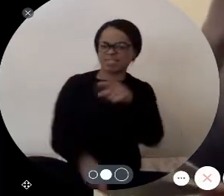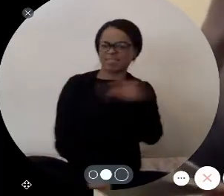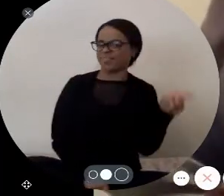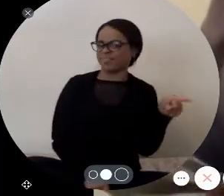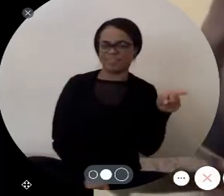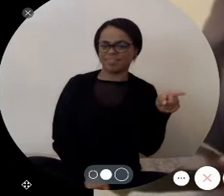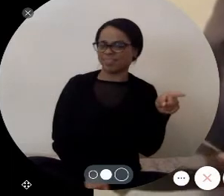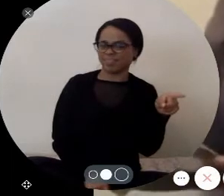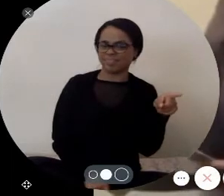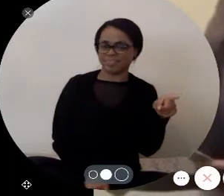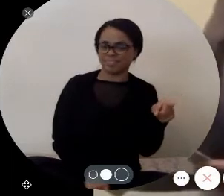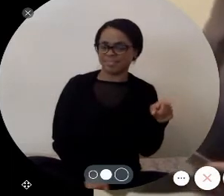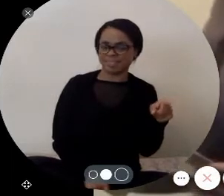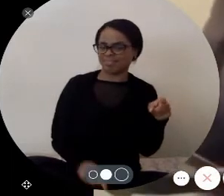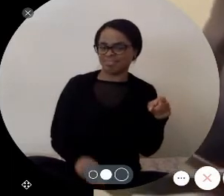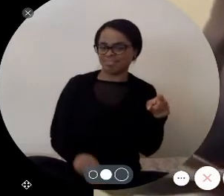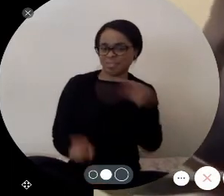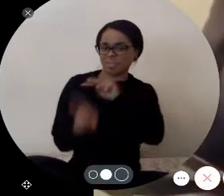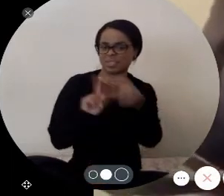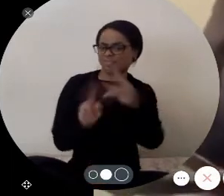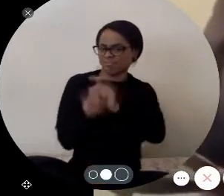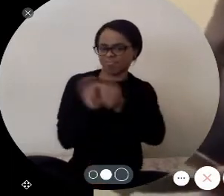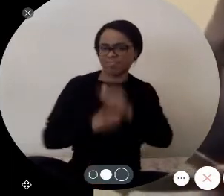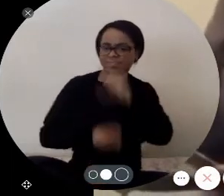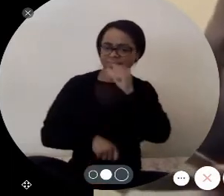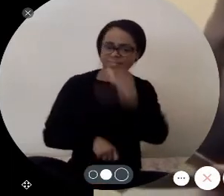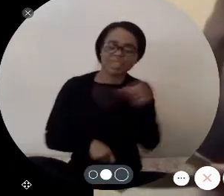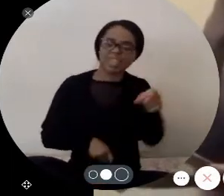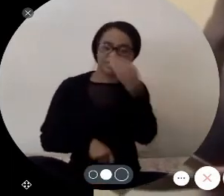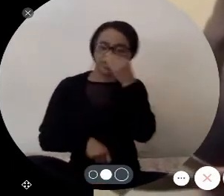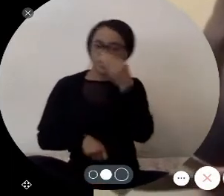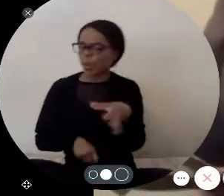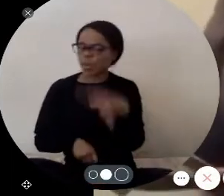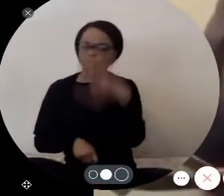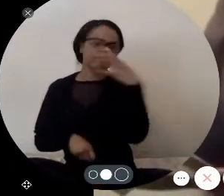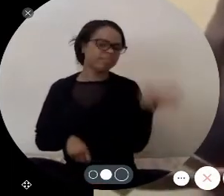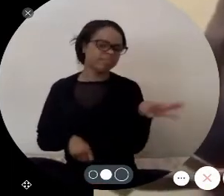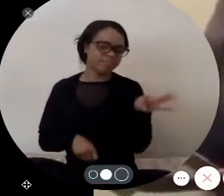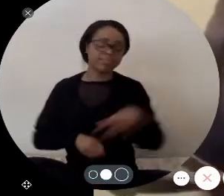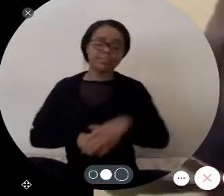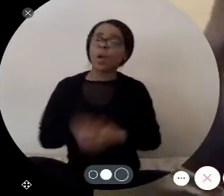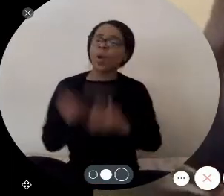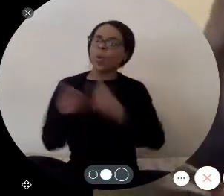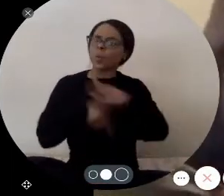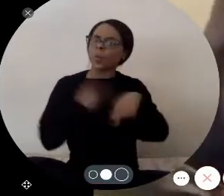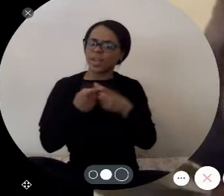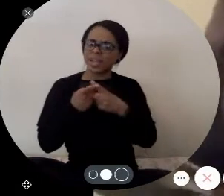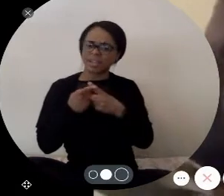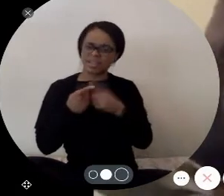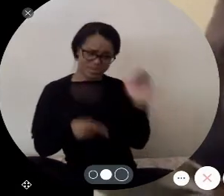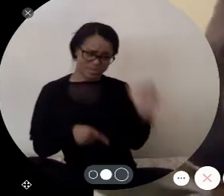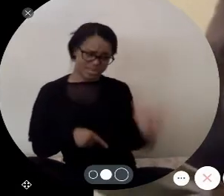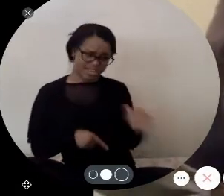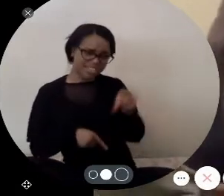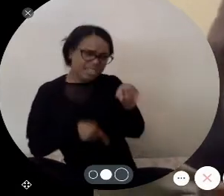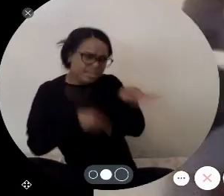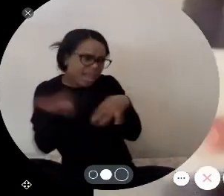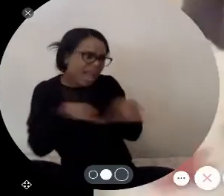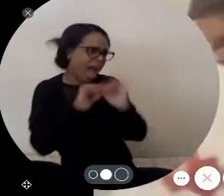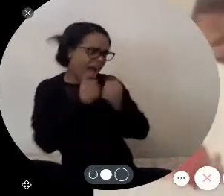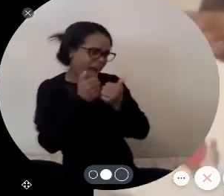No one seemed to listen. No one seemed to care. When Cordelia explained how she flew in the